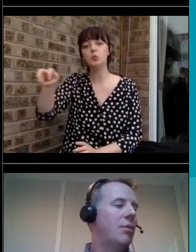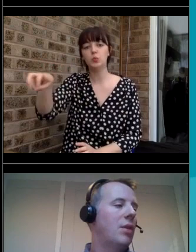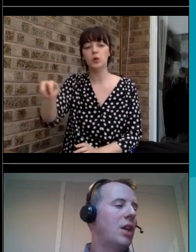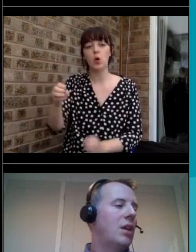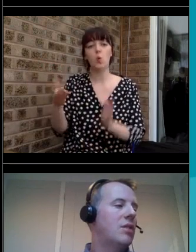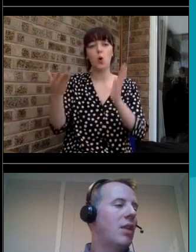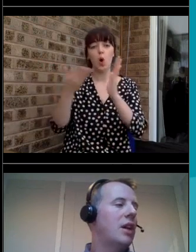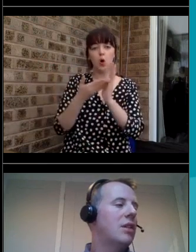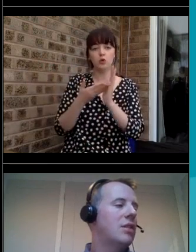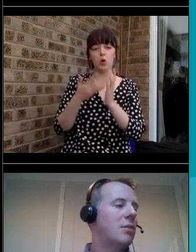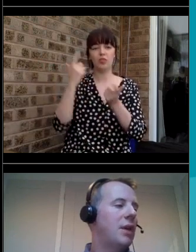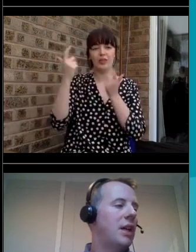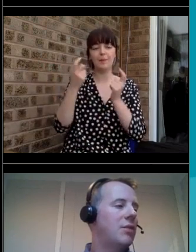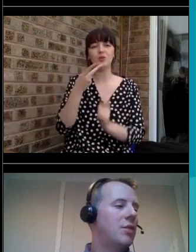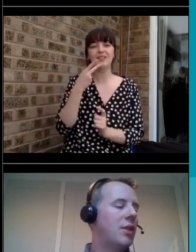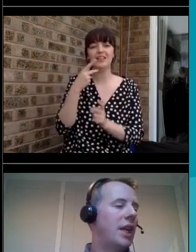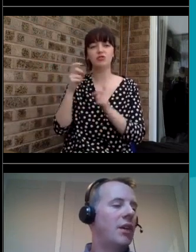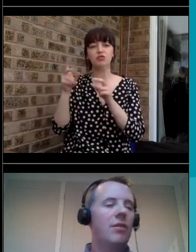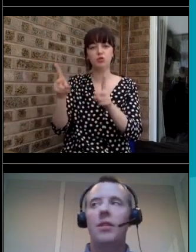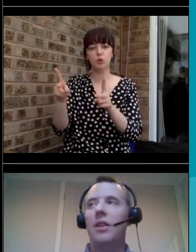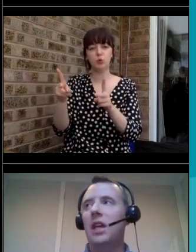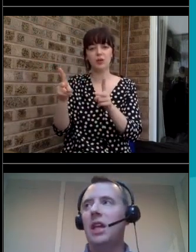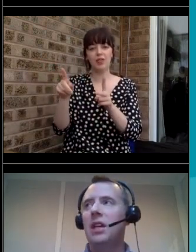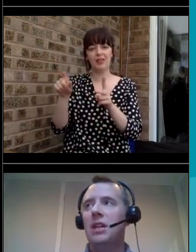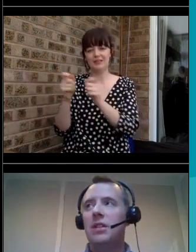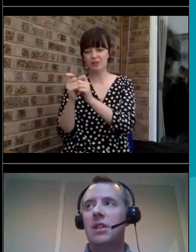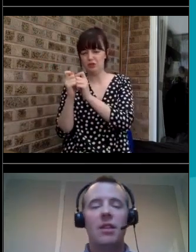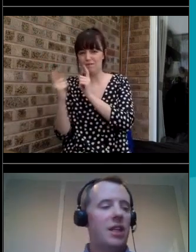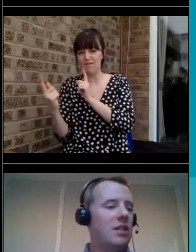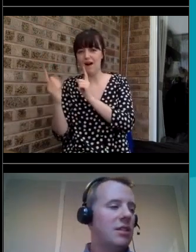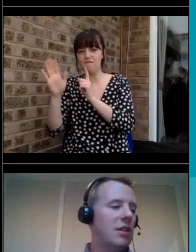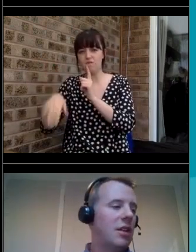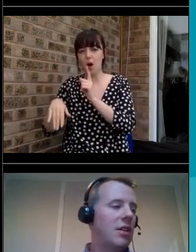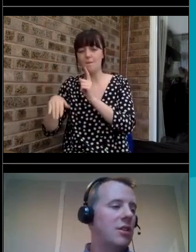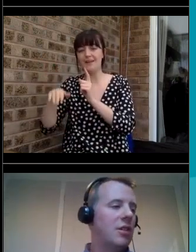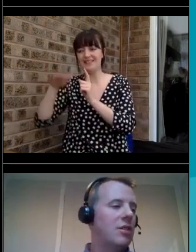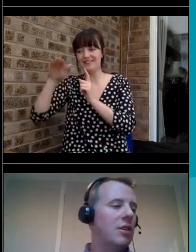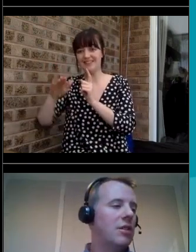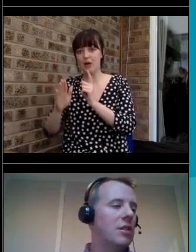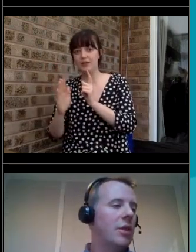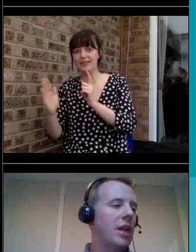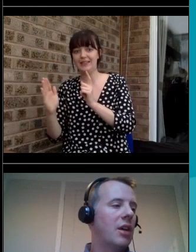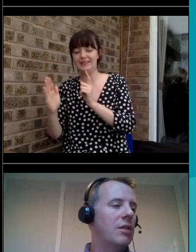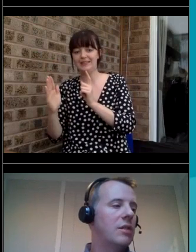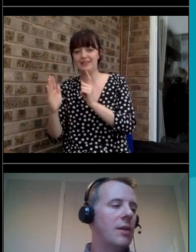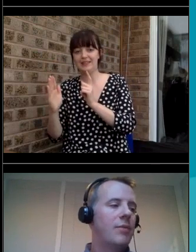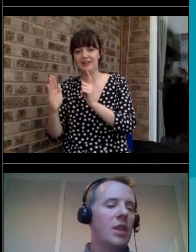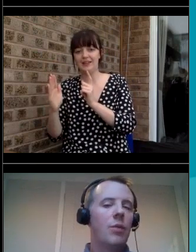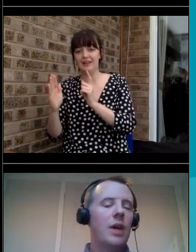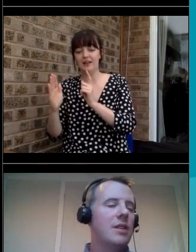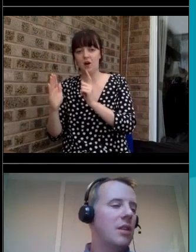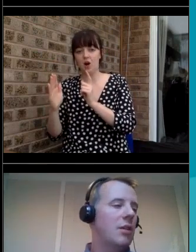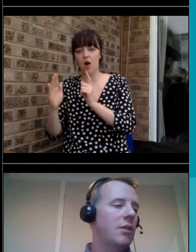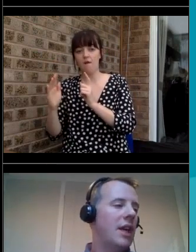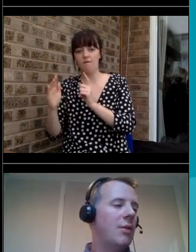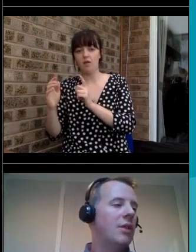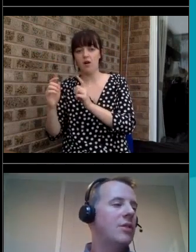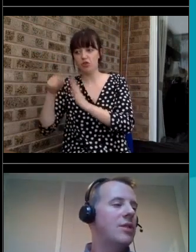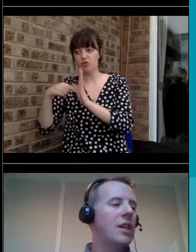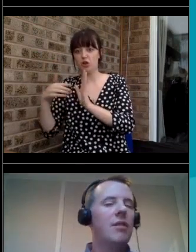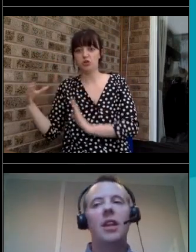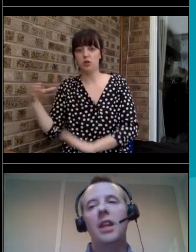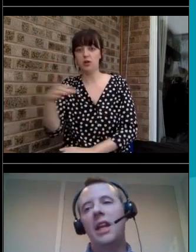is sort of hugs the boundary of the southeastern side of the junction. So it goes west along